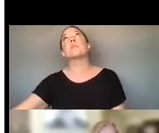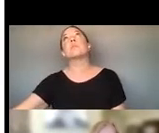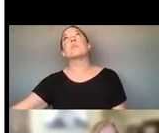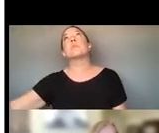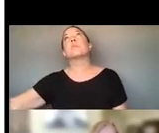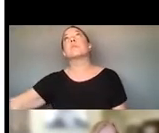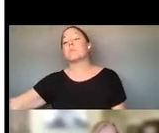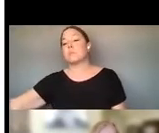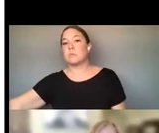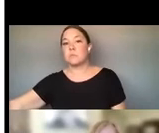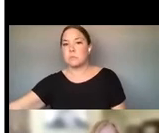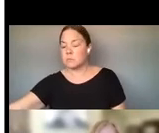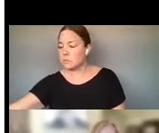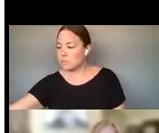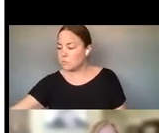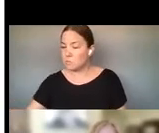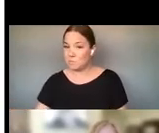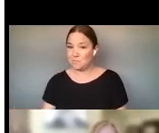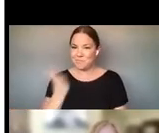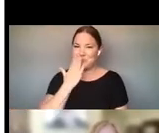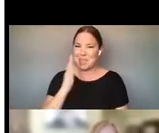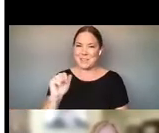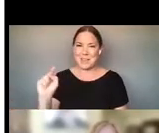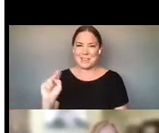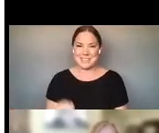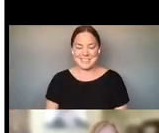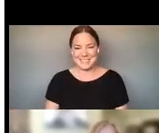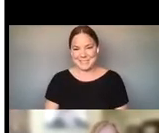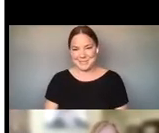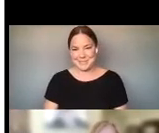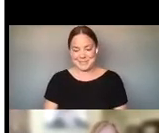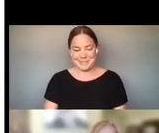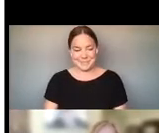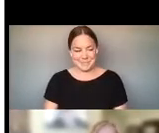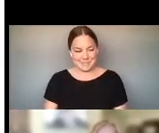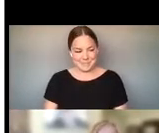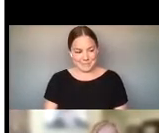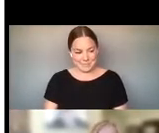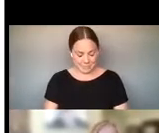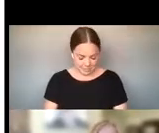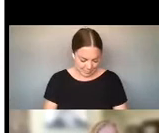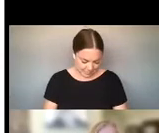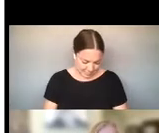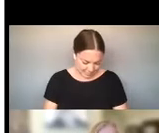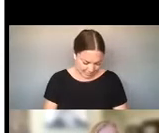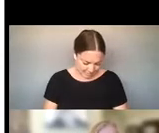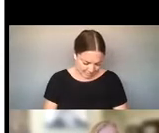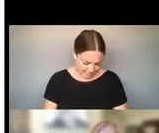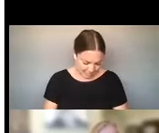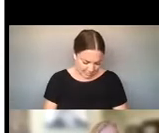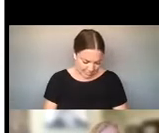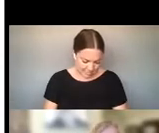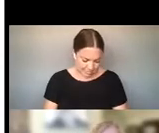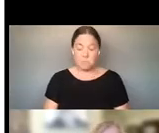Great. Thank you, Anne. Okay, so another commonly asked